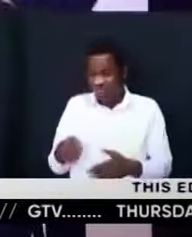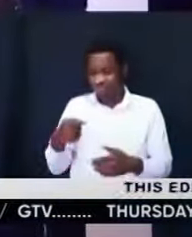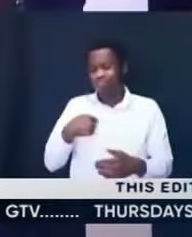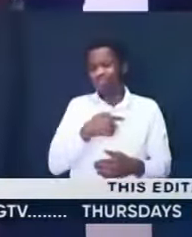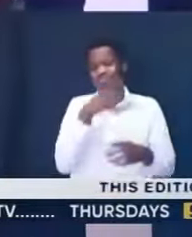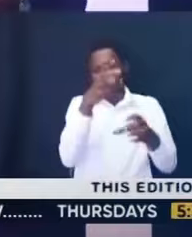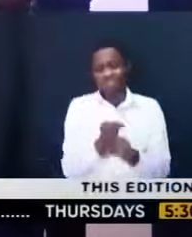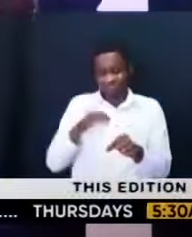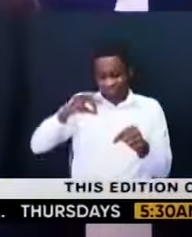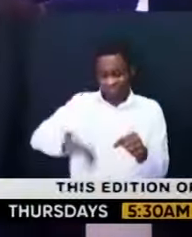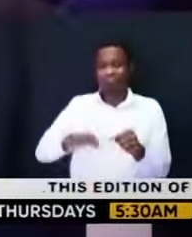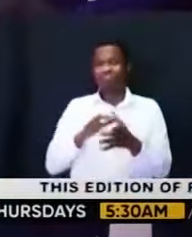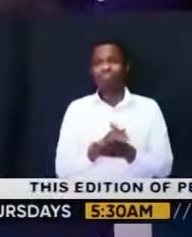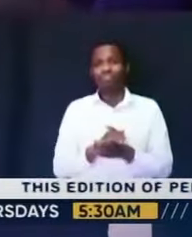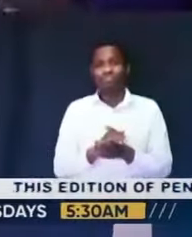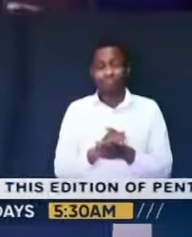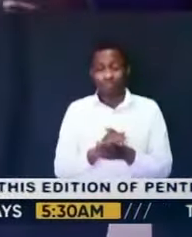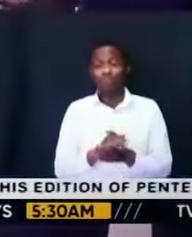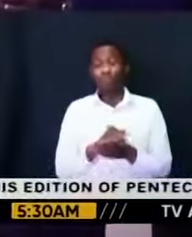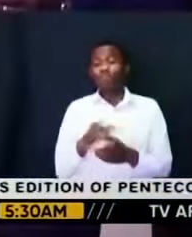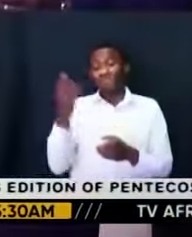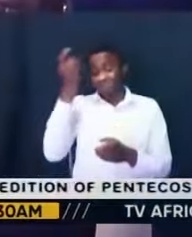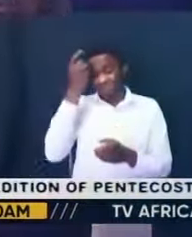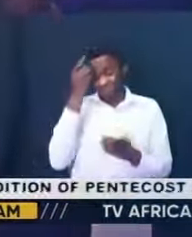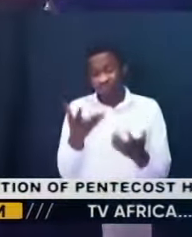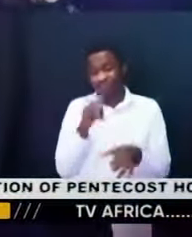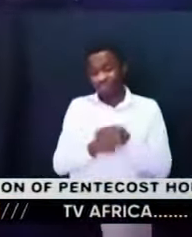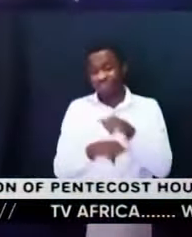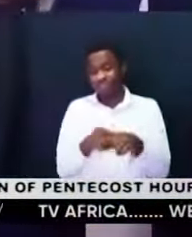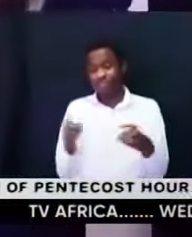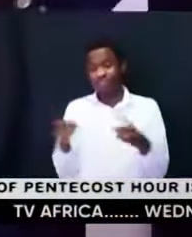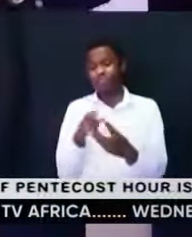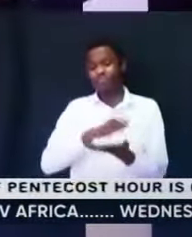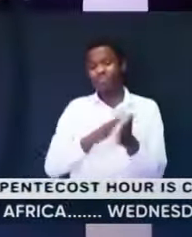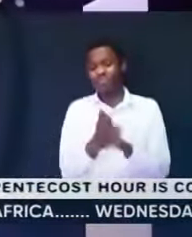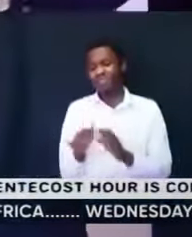gained but he wants he wants to deceive us so that we become like